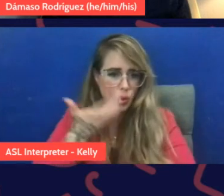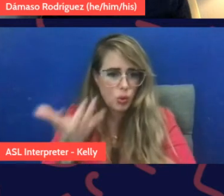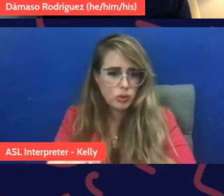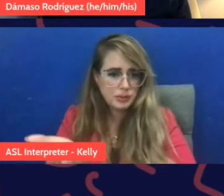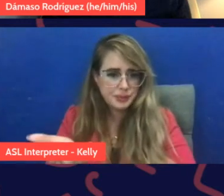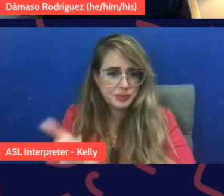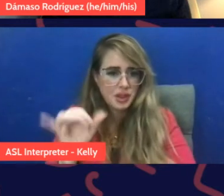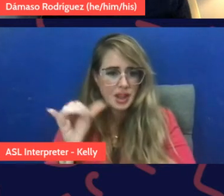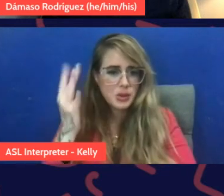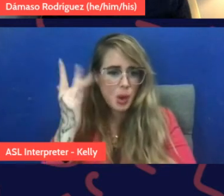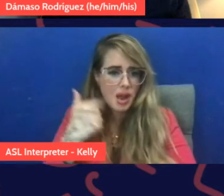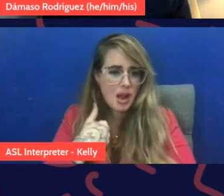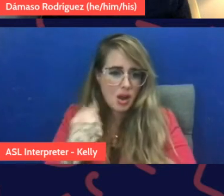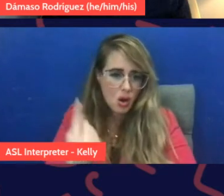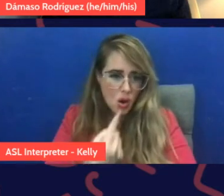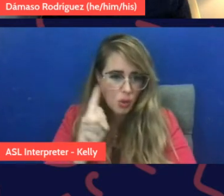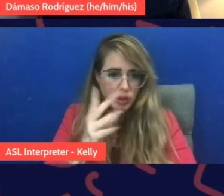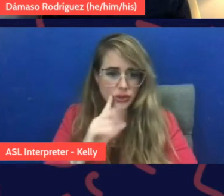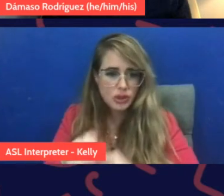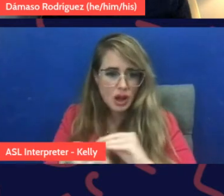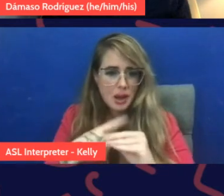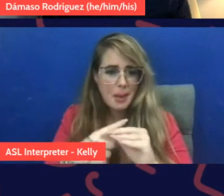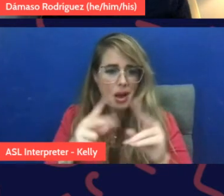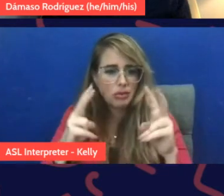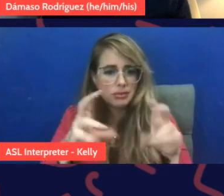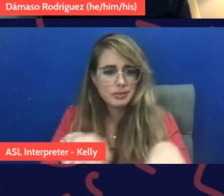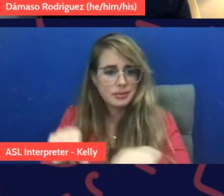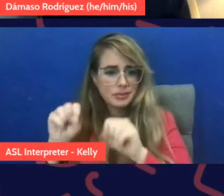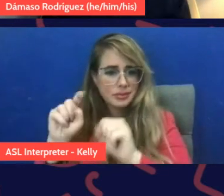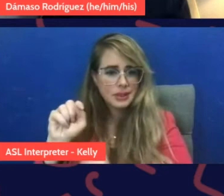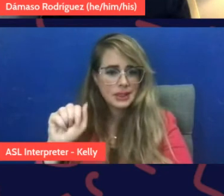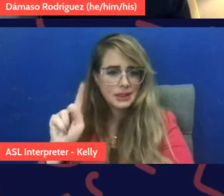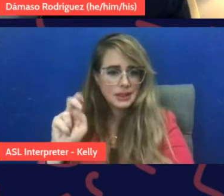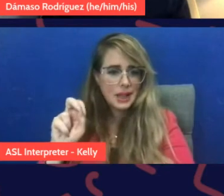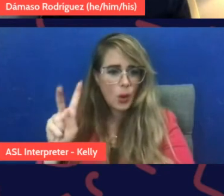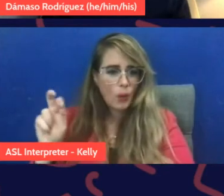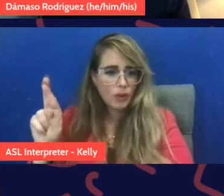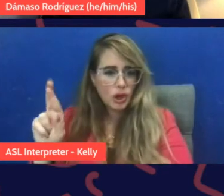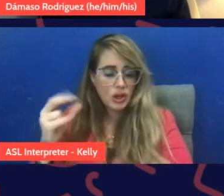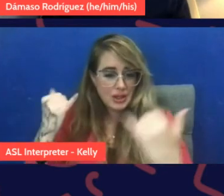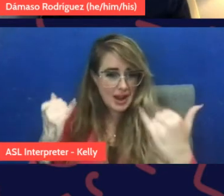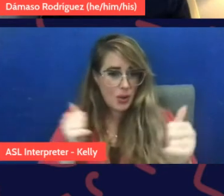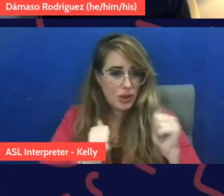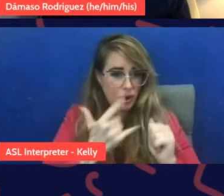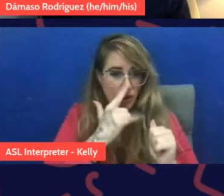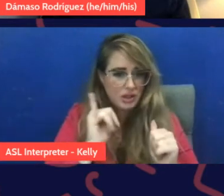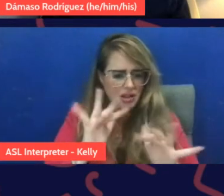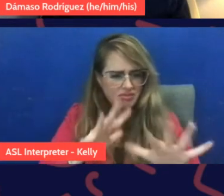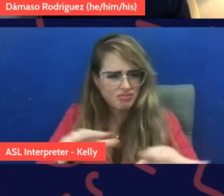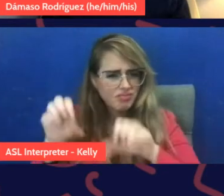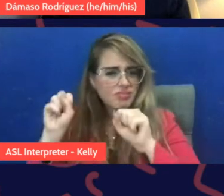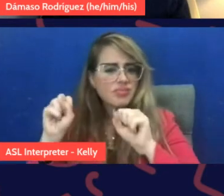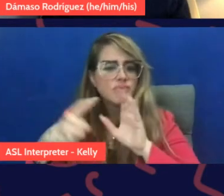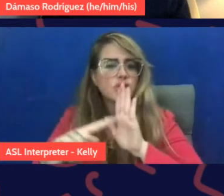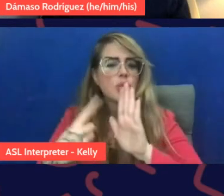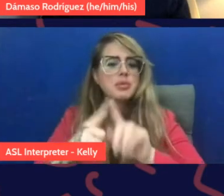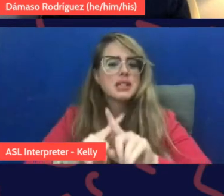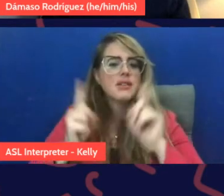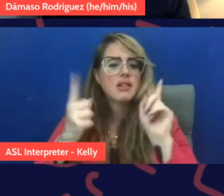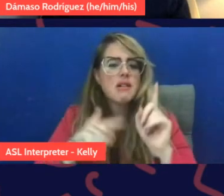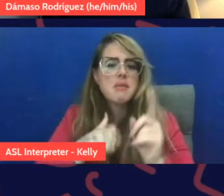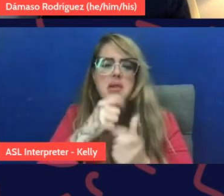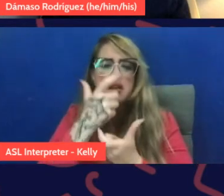that's kind of why I always talk about like a takeover of what the theater is. Like, I'm not interested